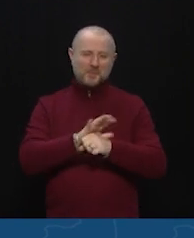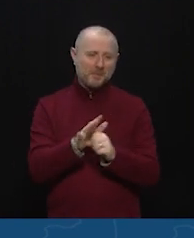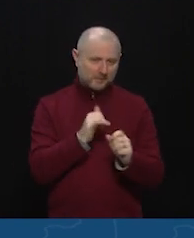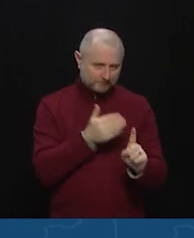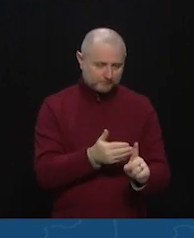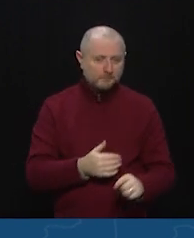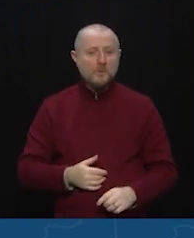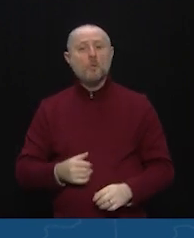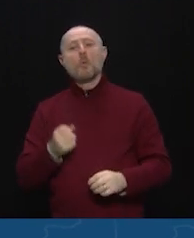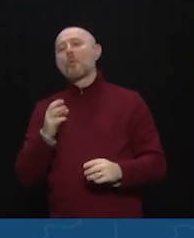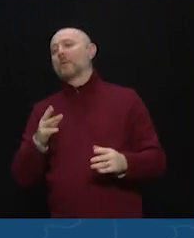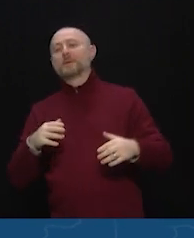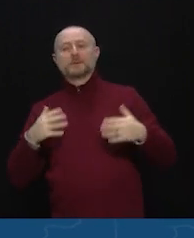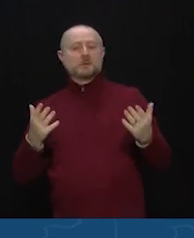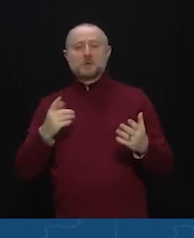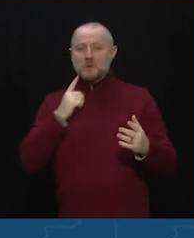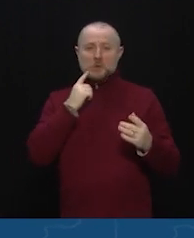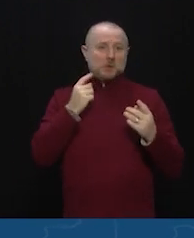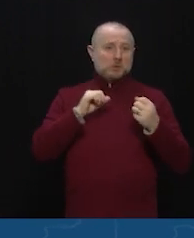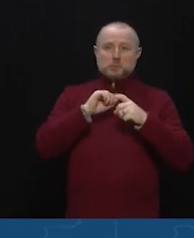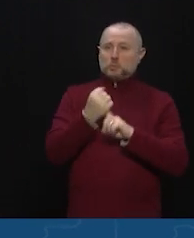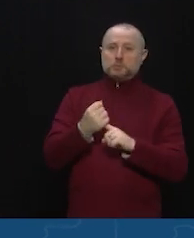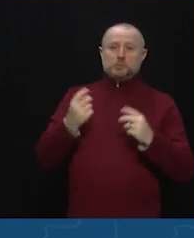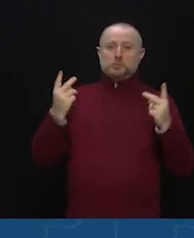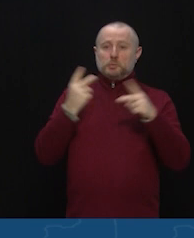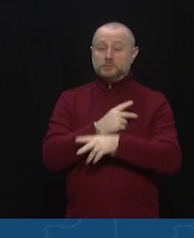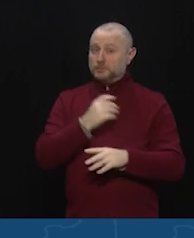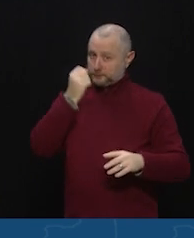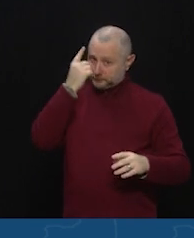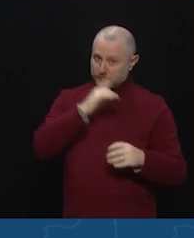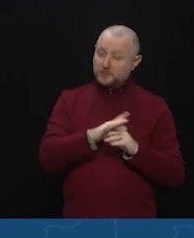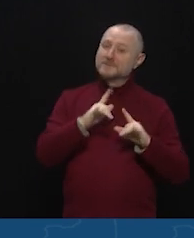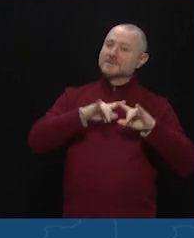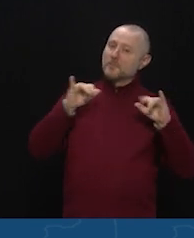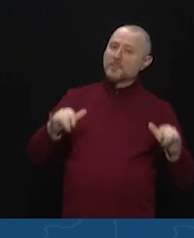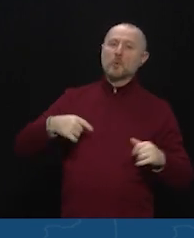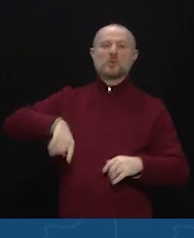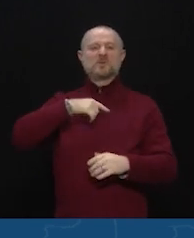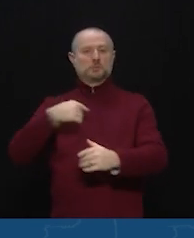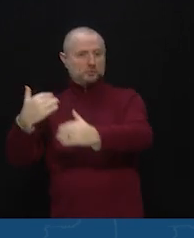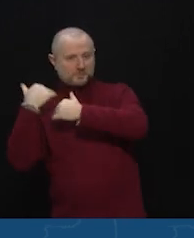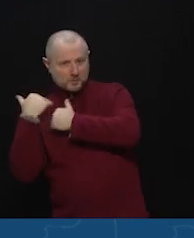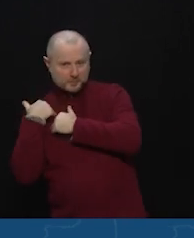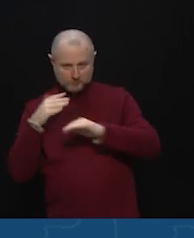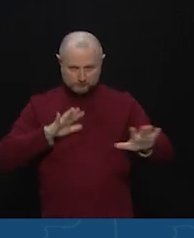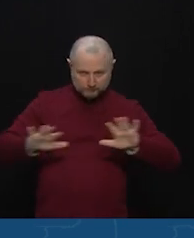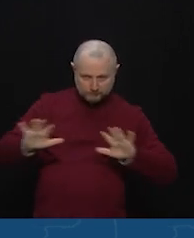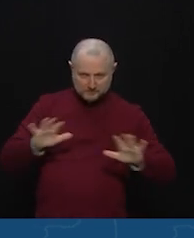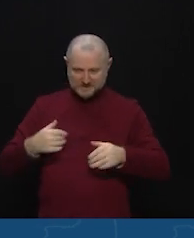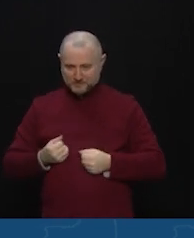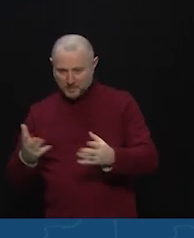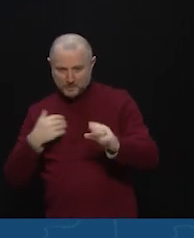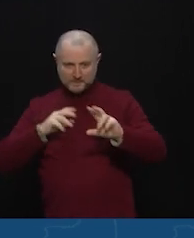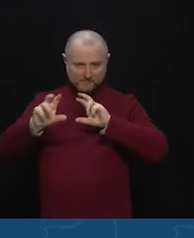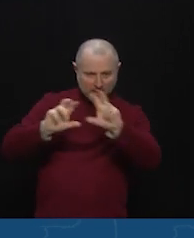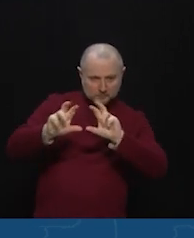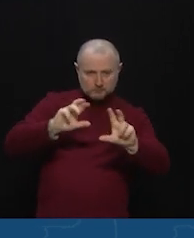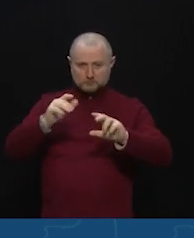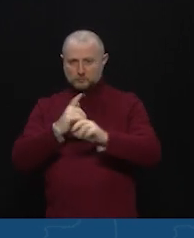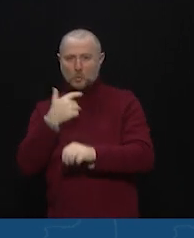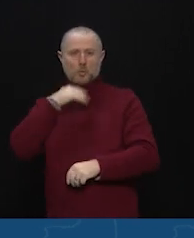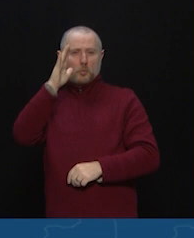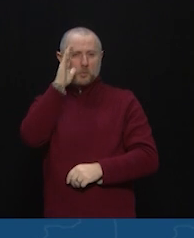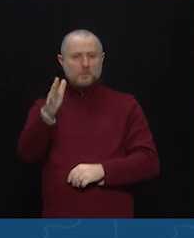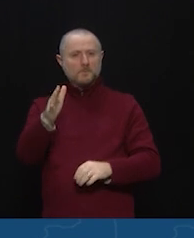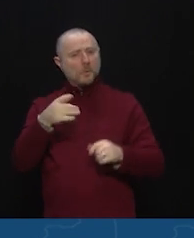exacerbated by COVID-19, and at the same time, doing it responsibly. Again, we'll make those investments, which we'll talk about,